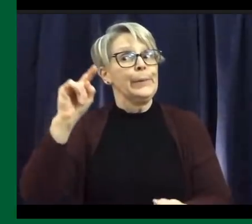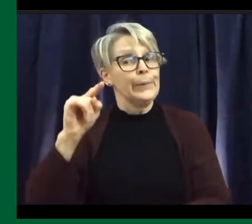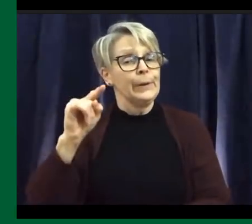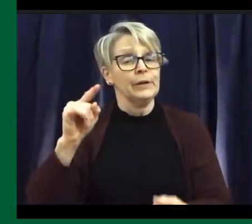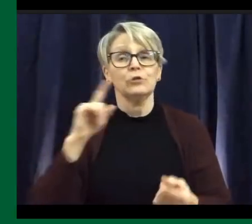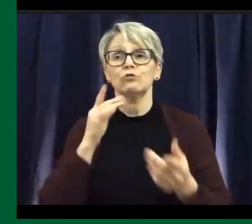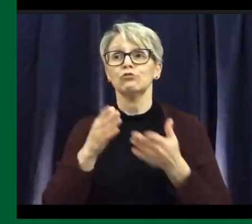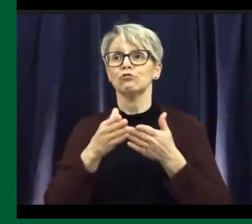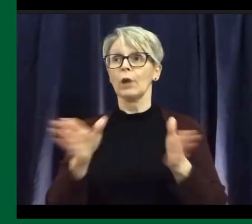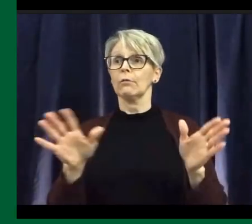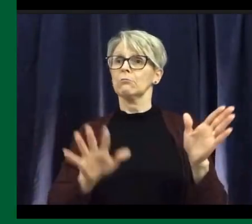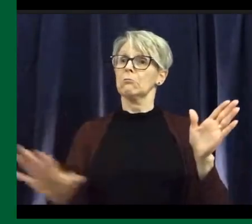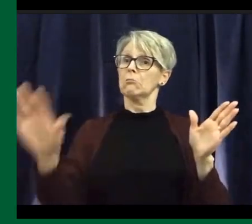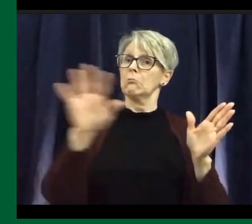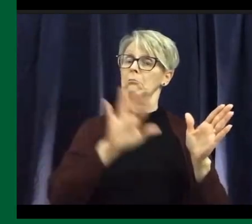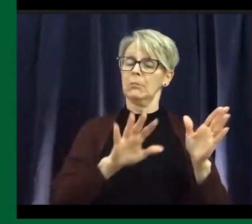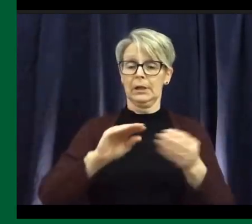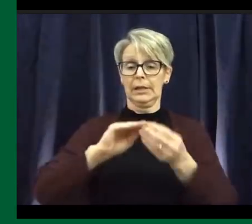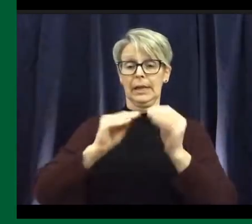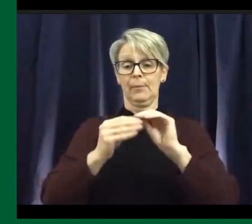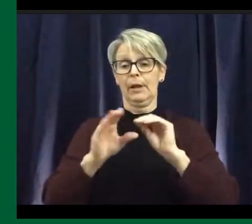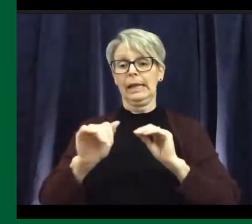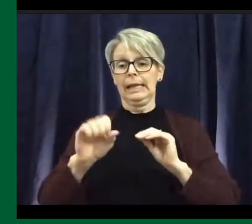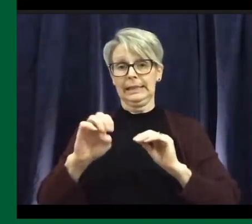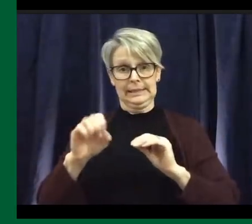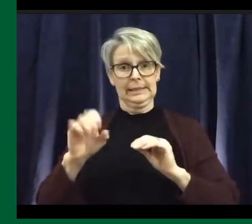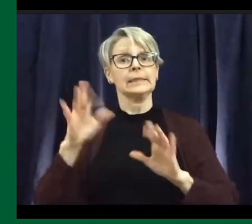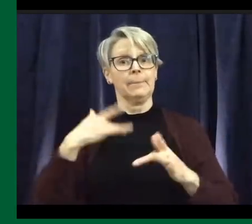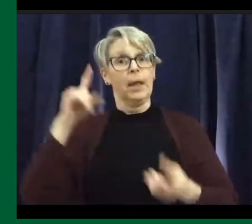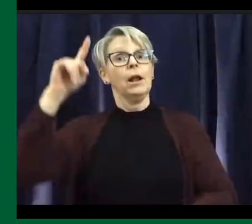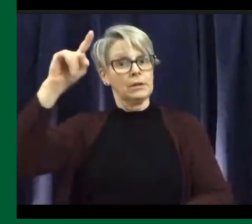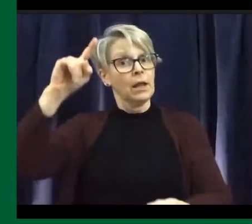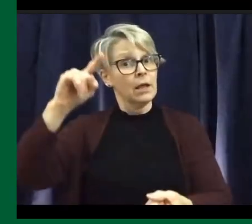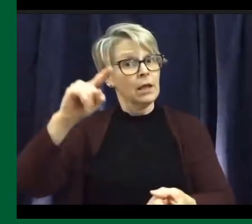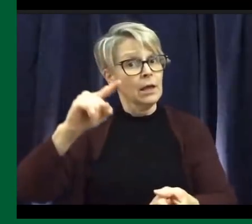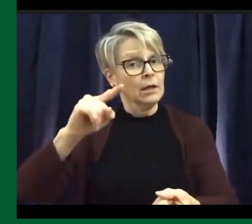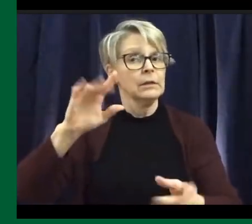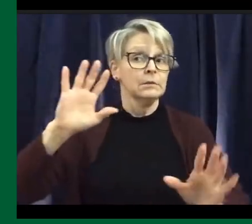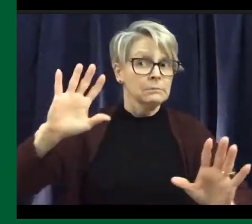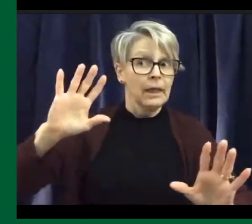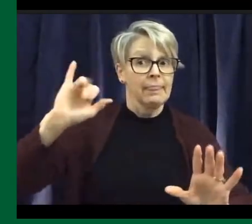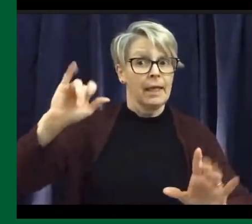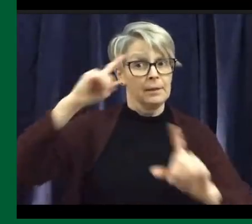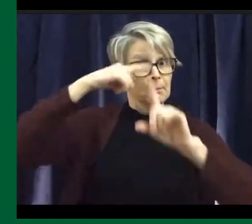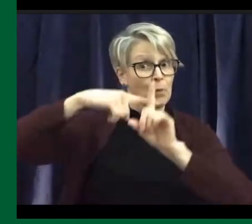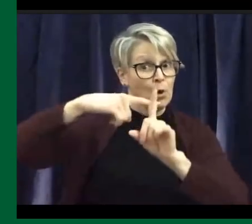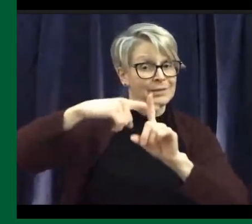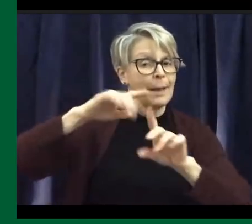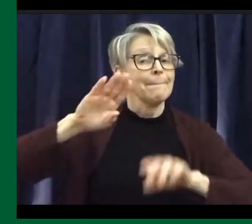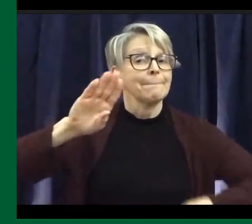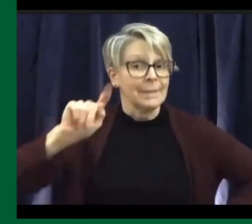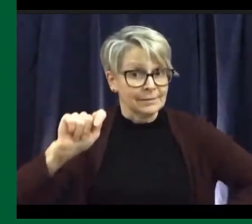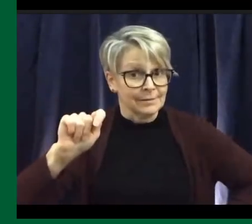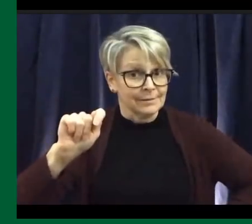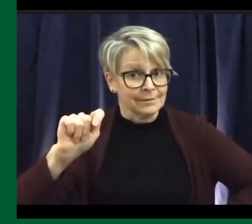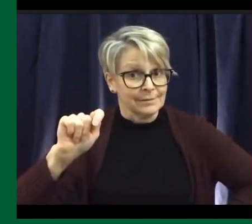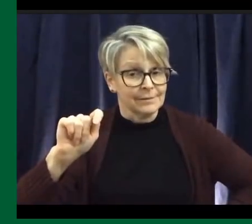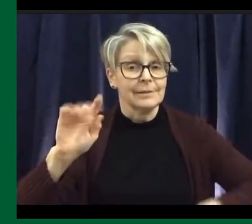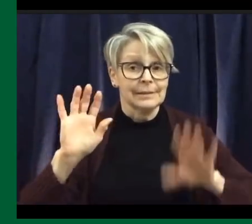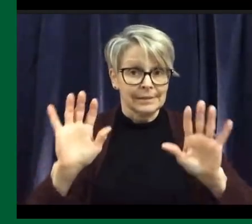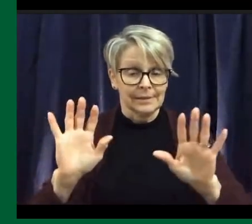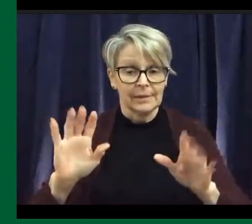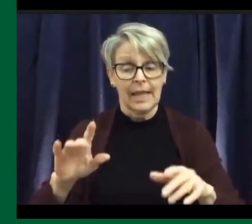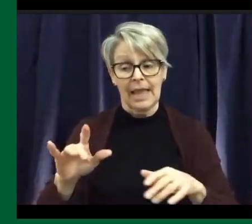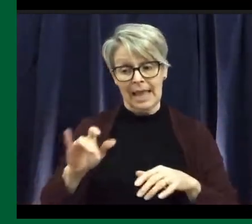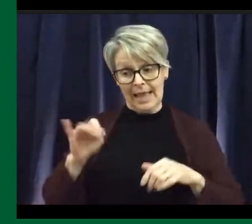trending, downwards. But within this, I think we have to recognize that, testing will